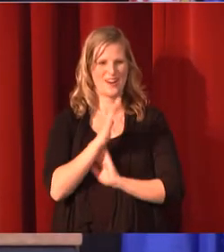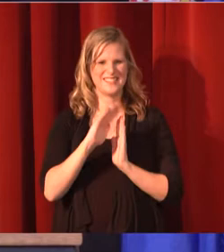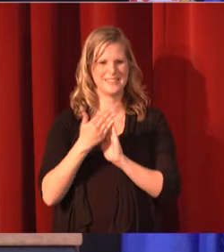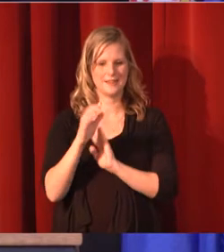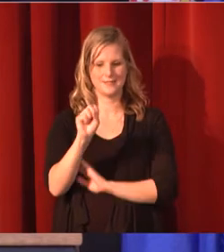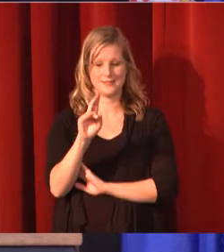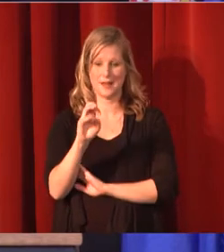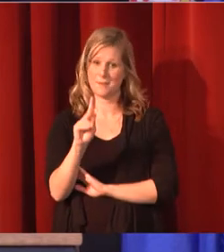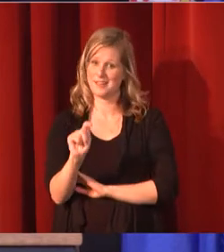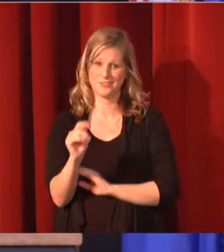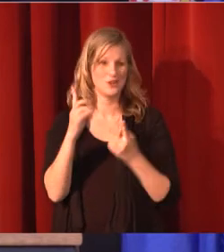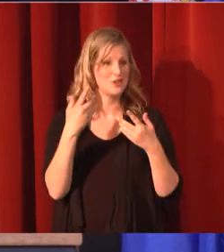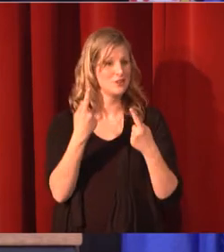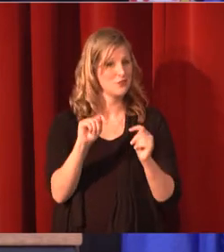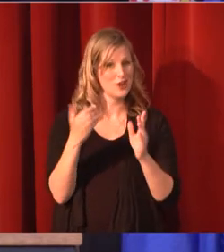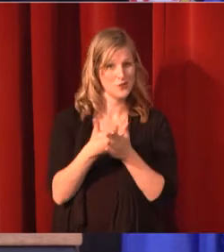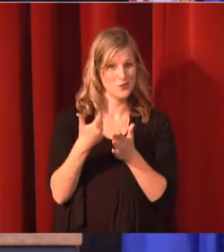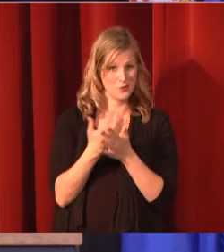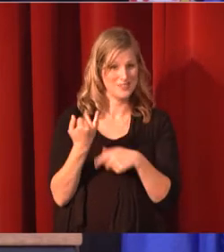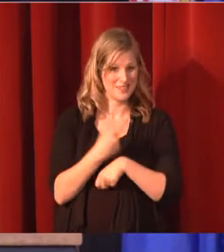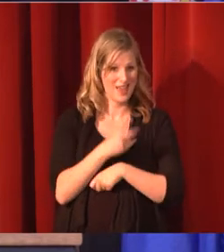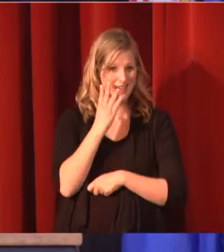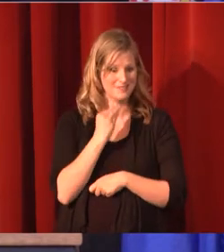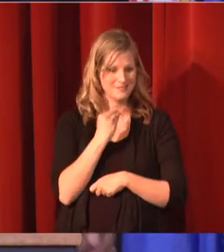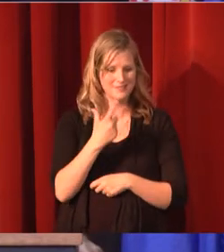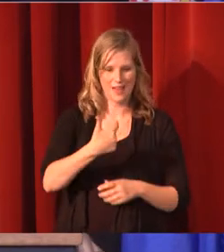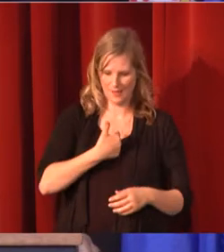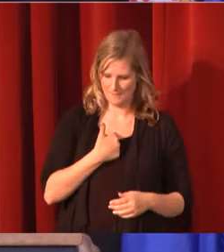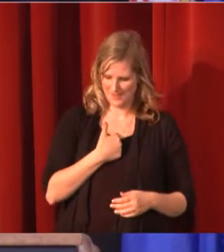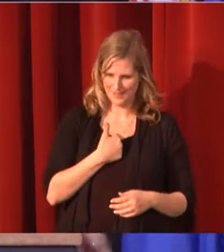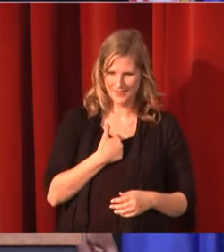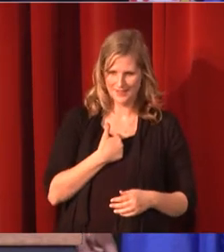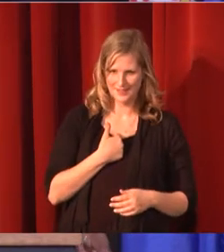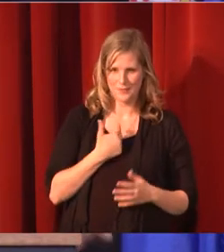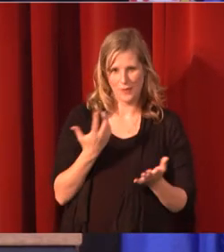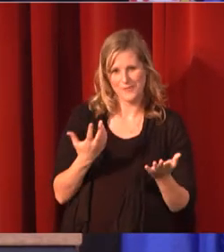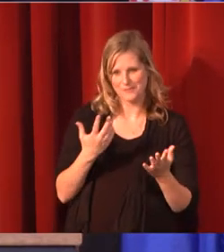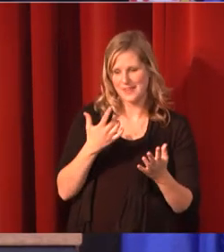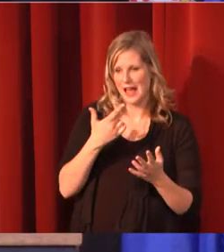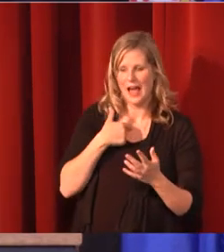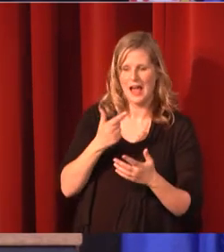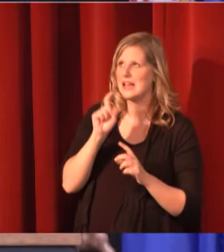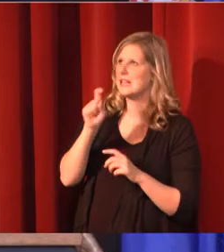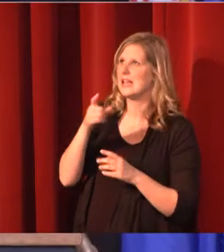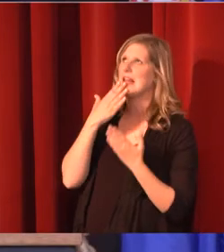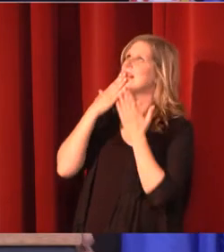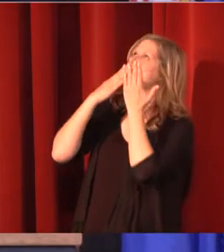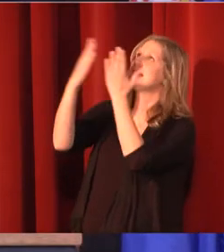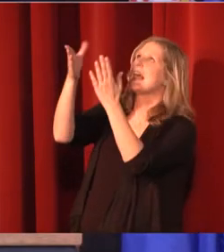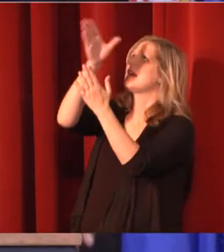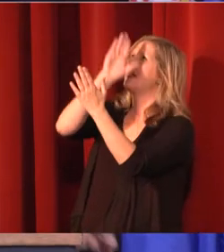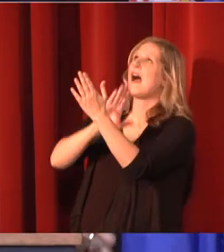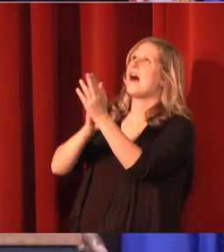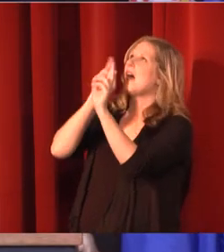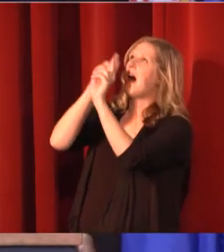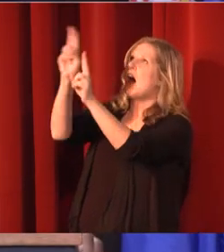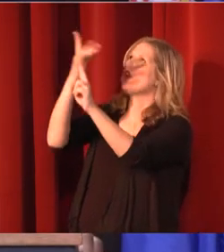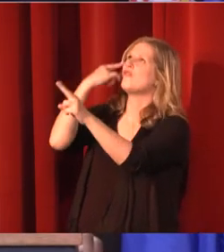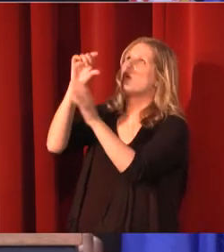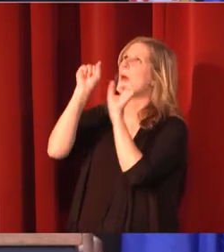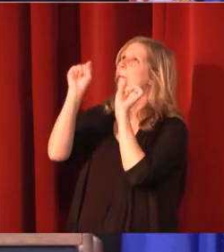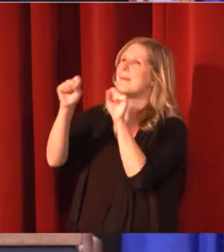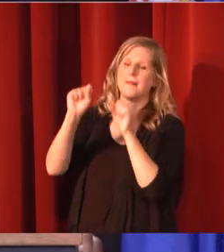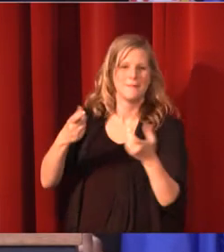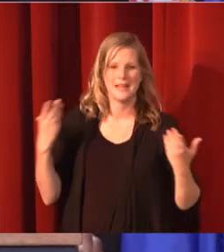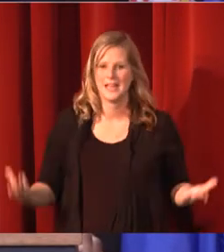trying something new today I before I speak have to thank God give honor to God for just giving me the ability to be